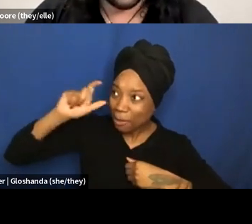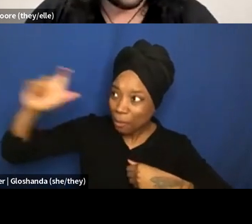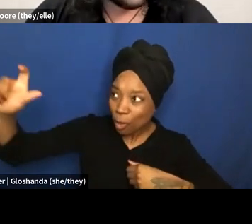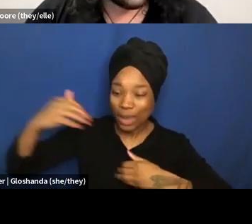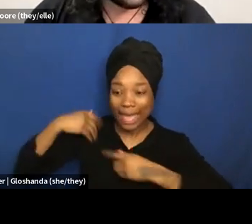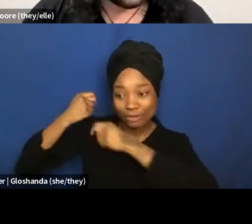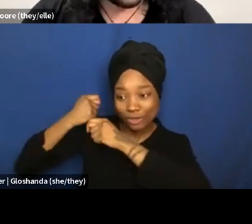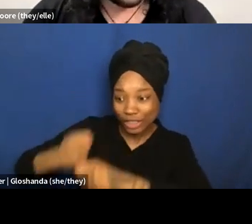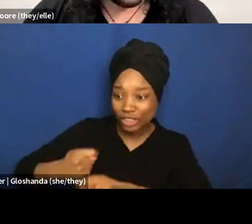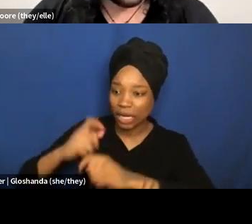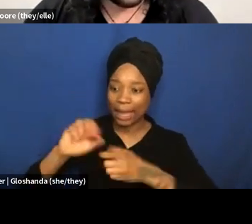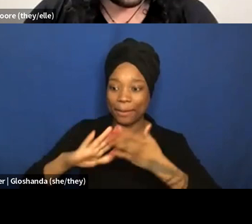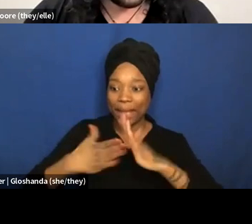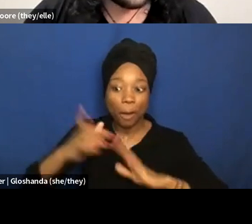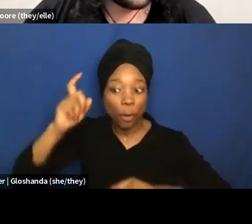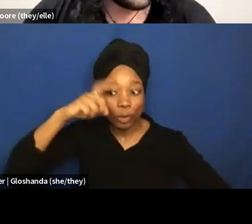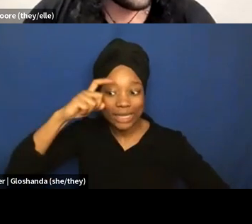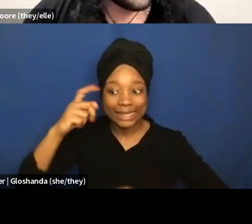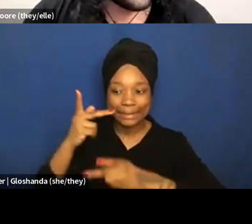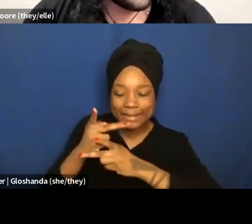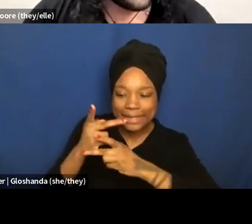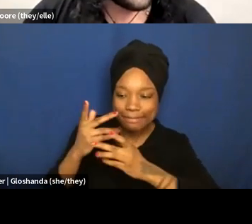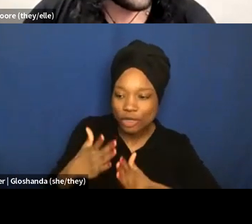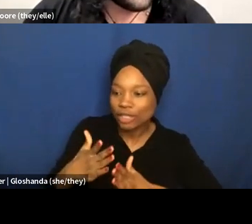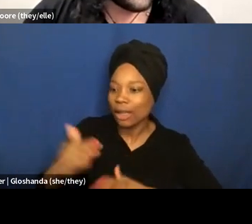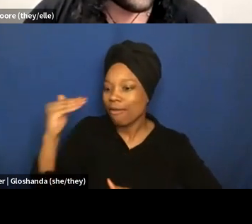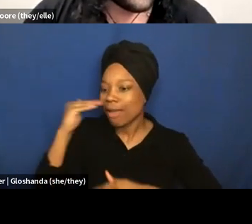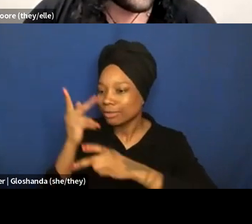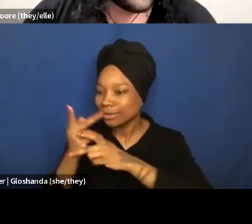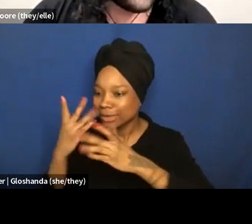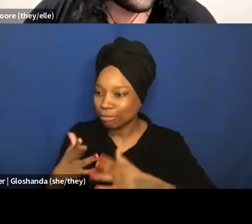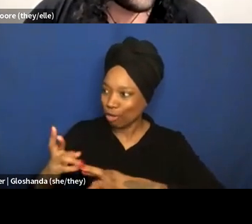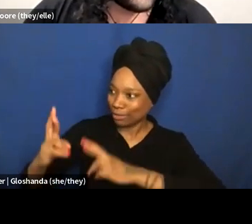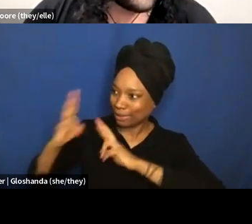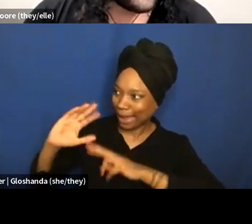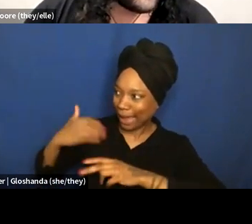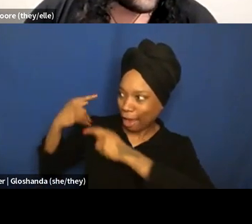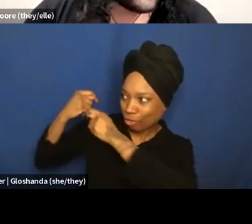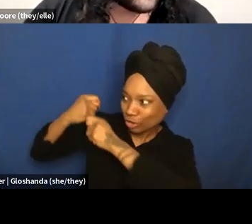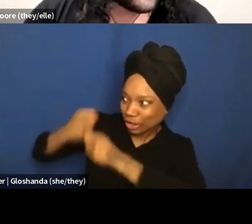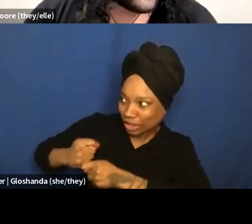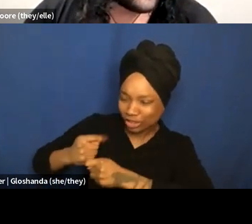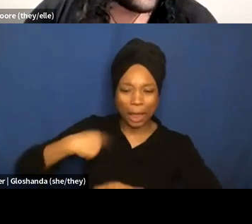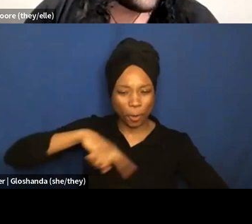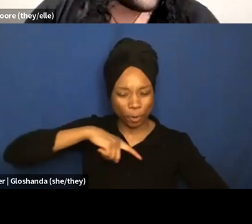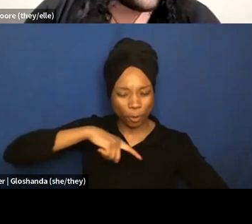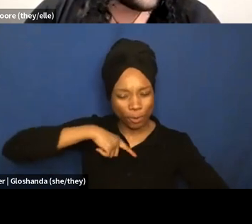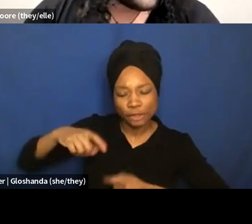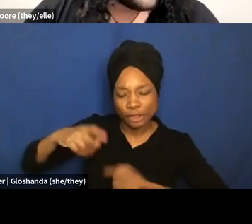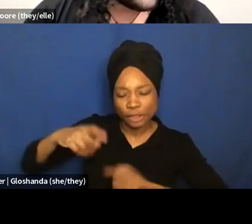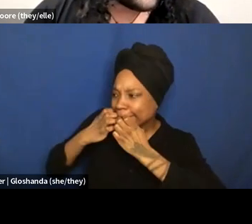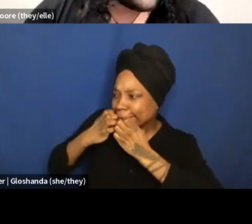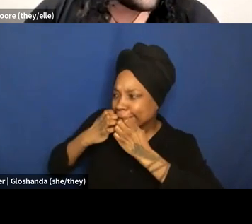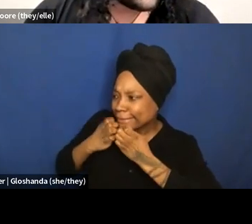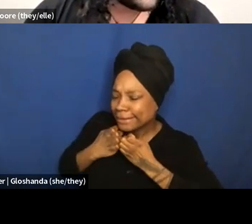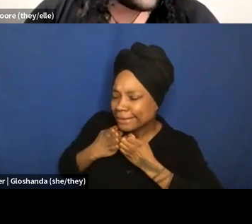and knowledge keepers out of respect for our traditions that merit nourishing. So I don't get me started on the moon. I